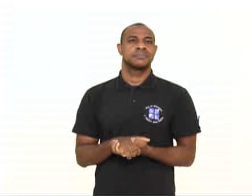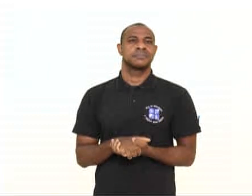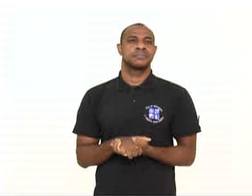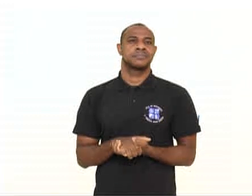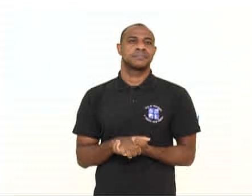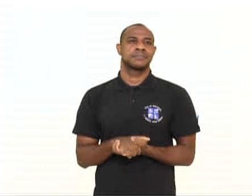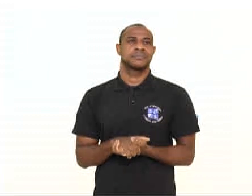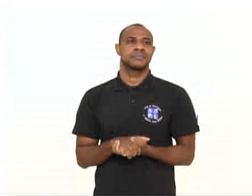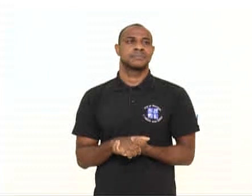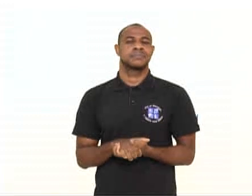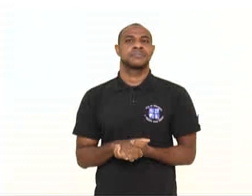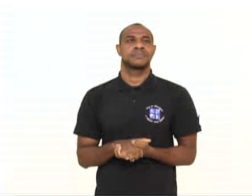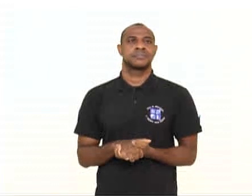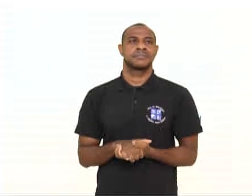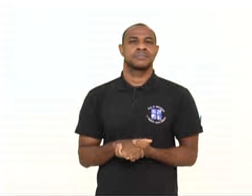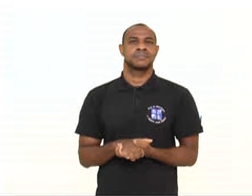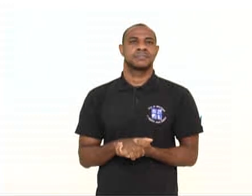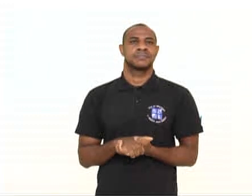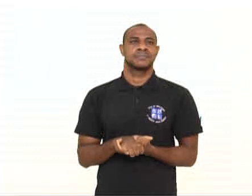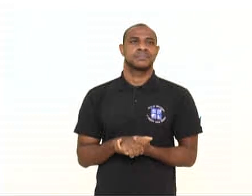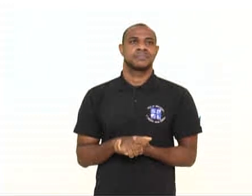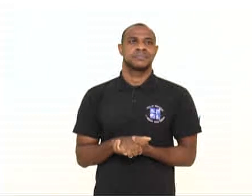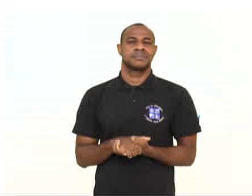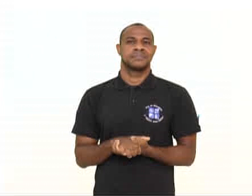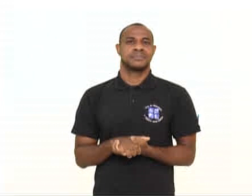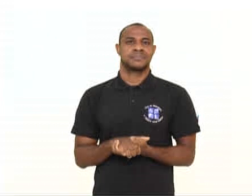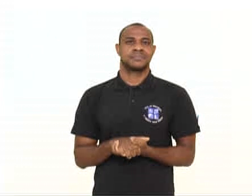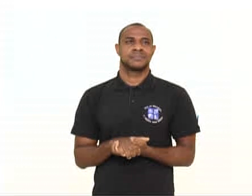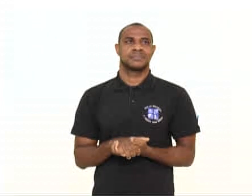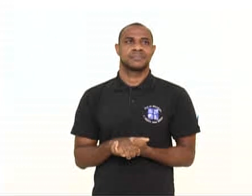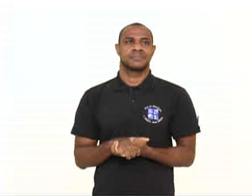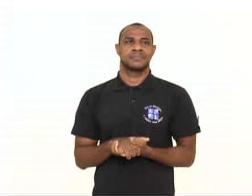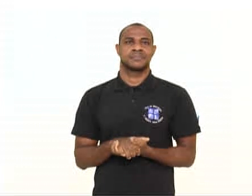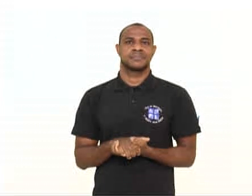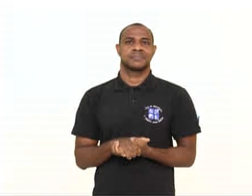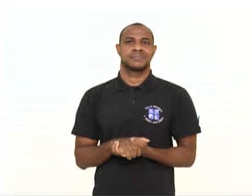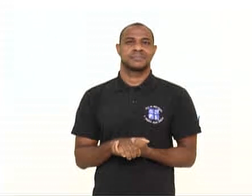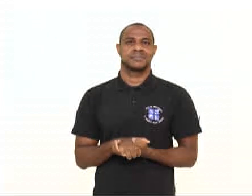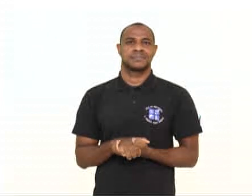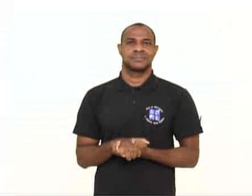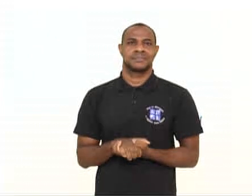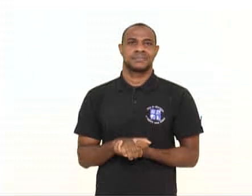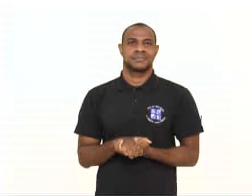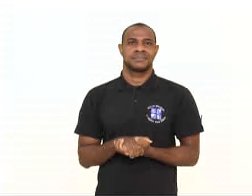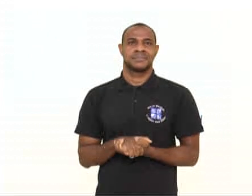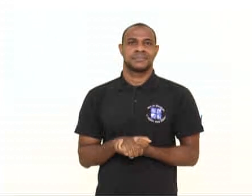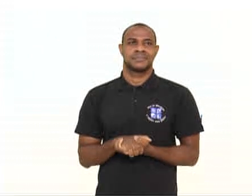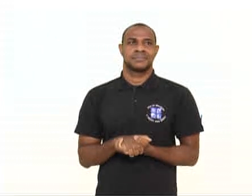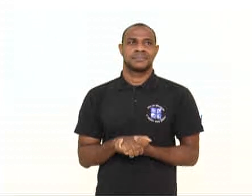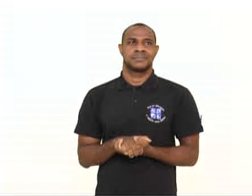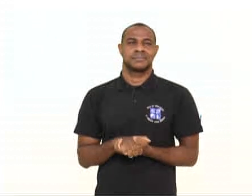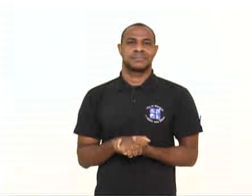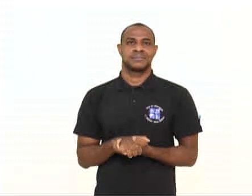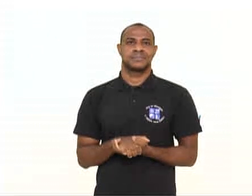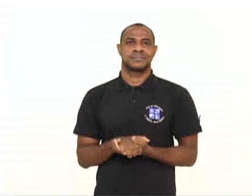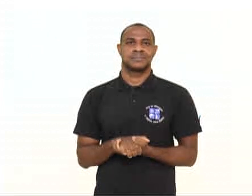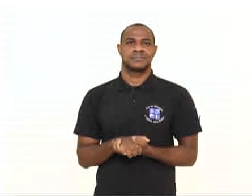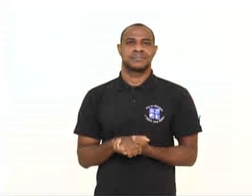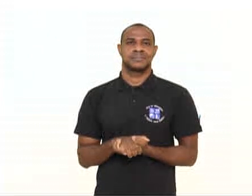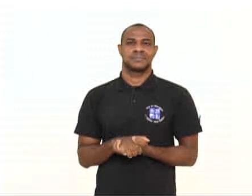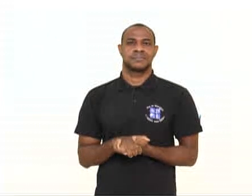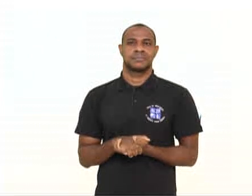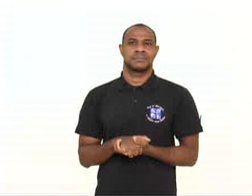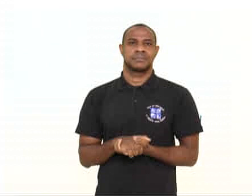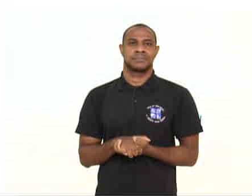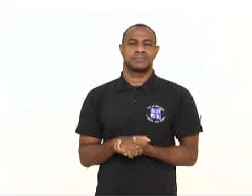in your face. Not only is flying a kite a great way to enjoy the outdoors, but can also offer a